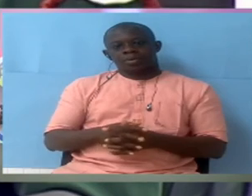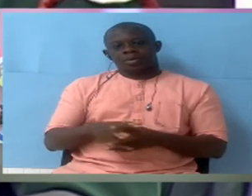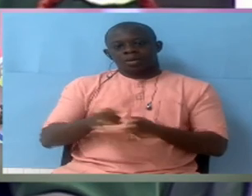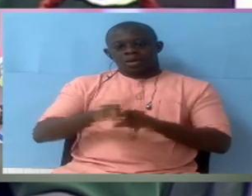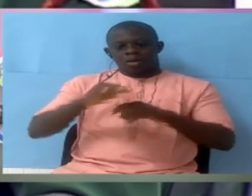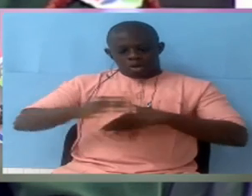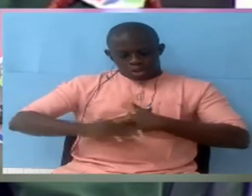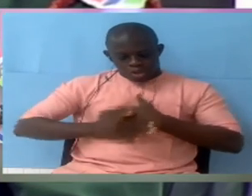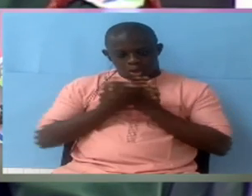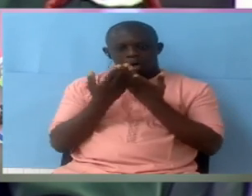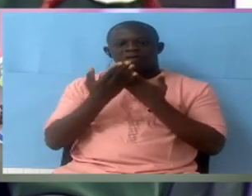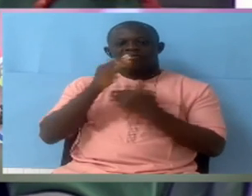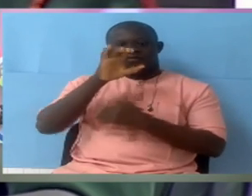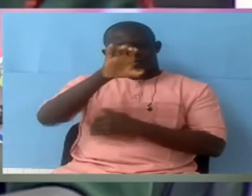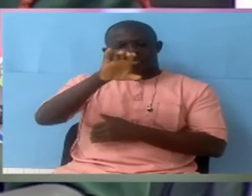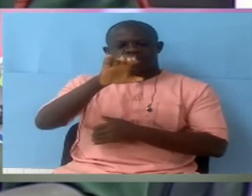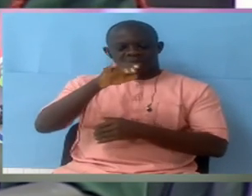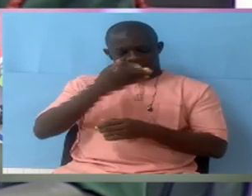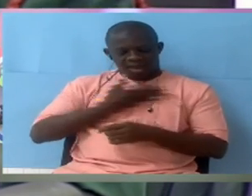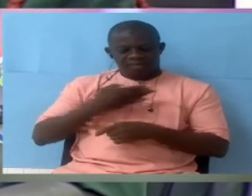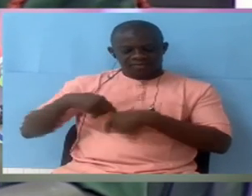patriotism is in their hearts.